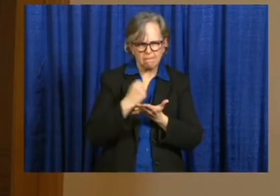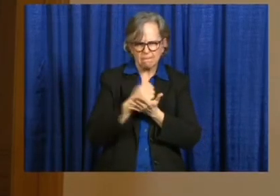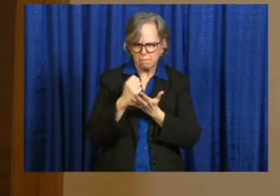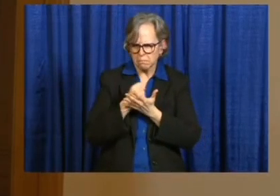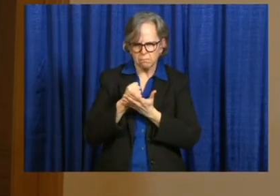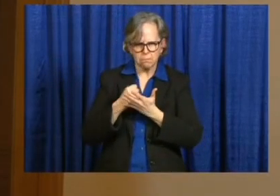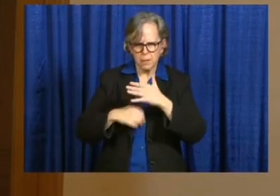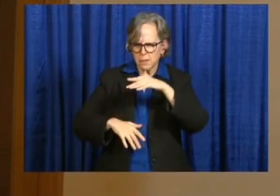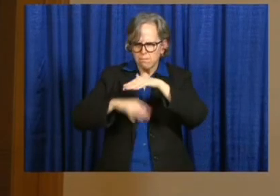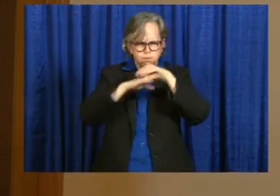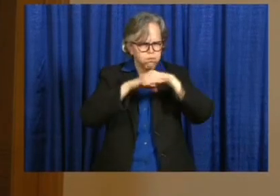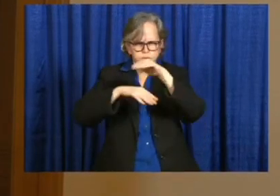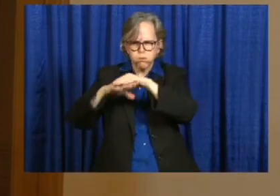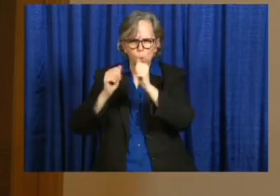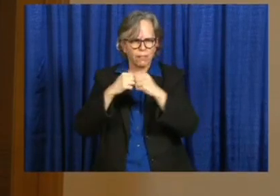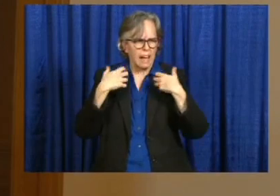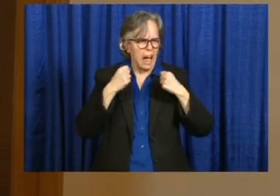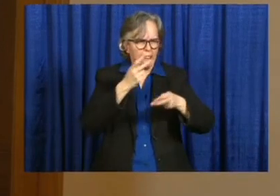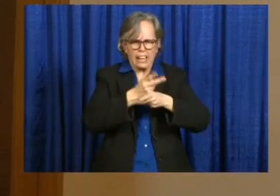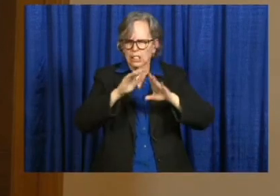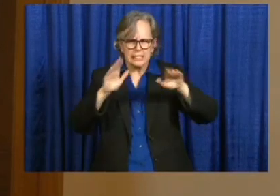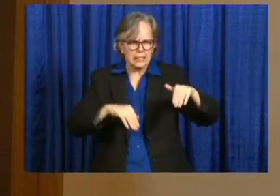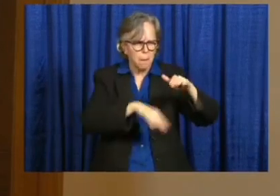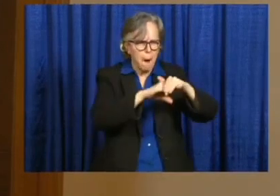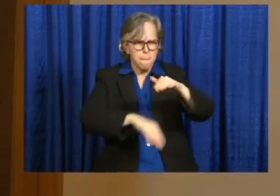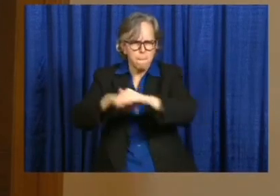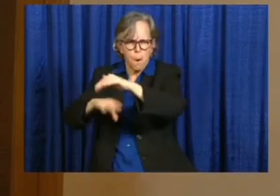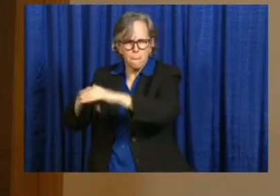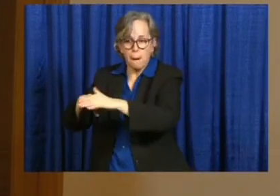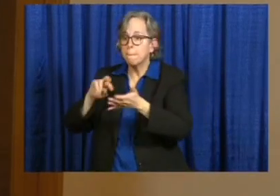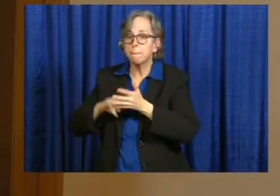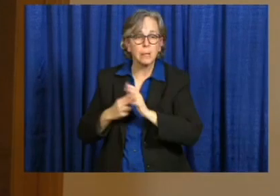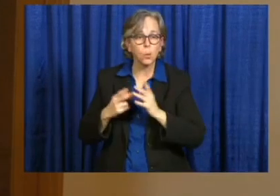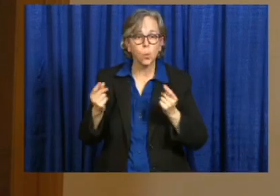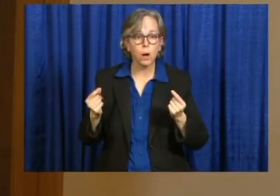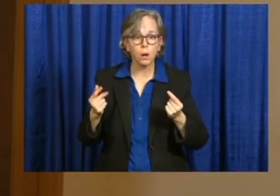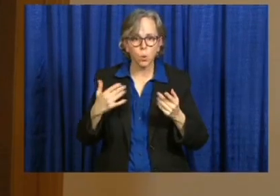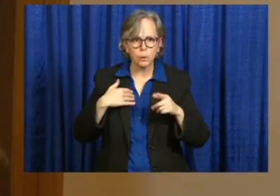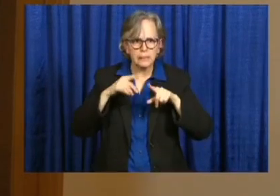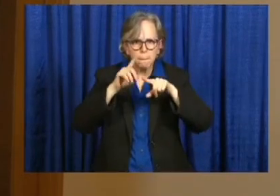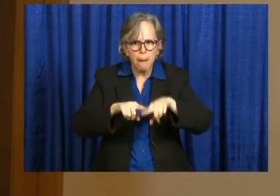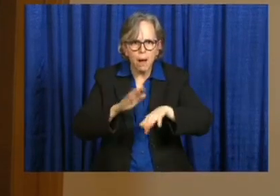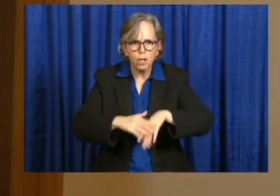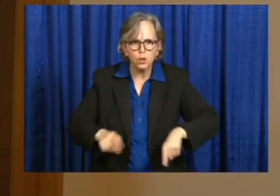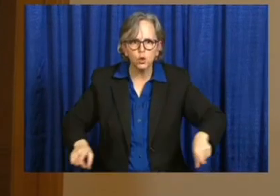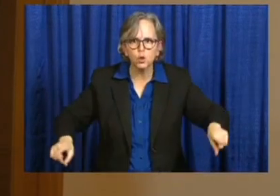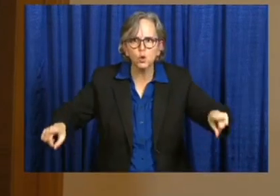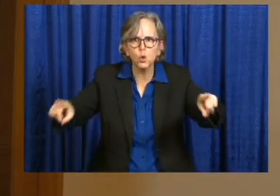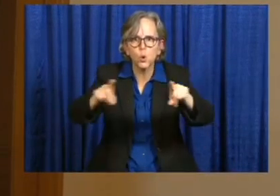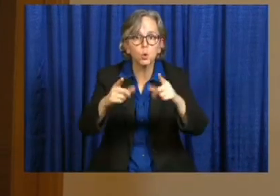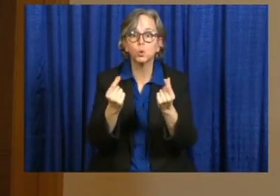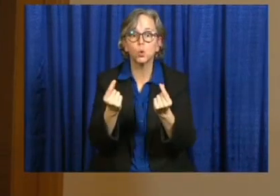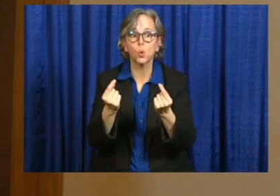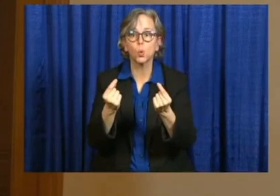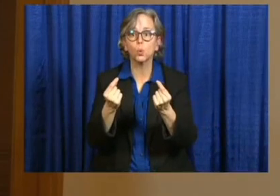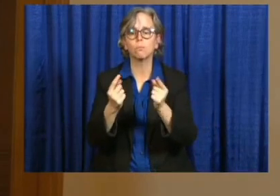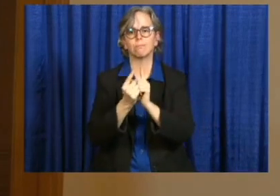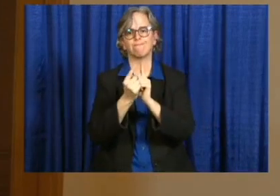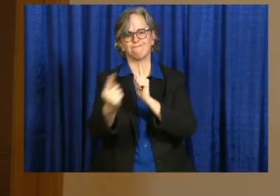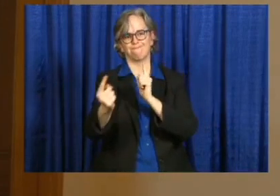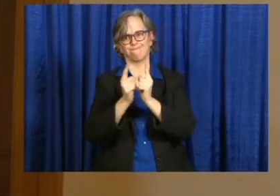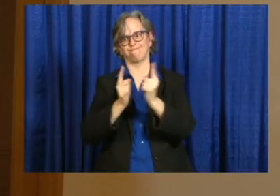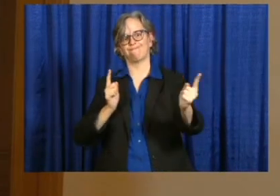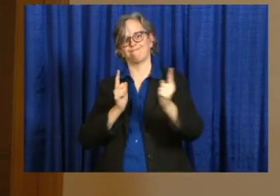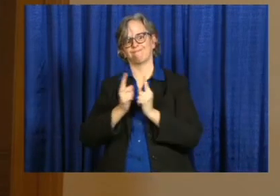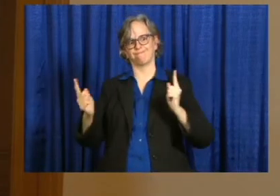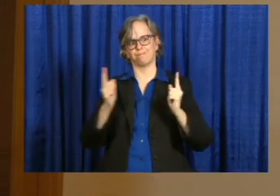we rely on everyone staying steady with the social distancing. But the way they did their response was a little